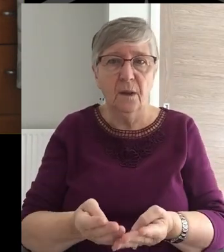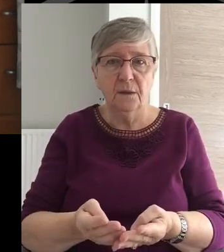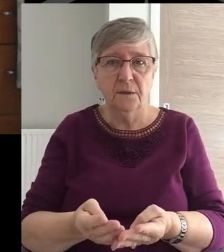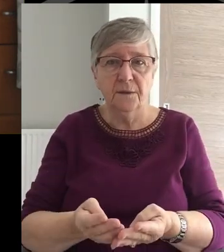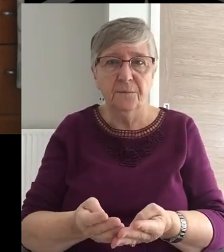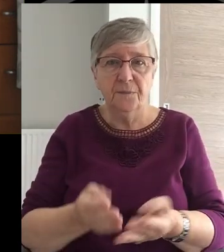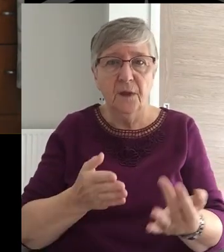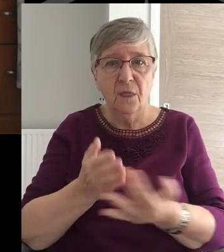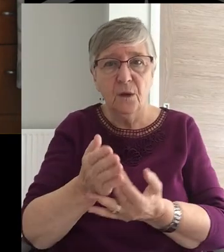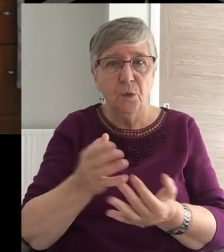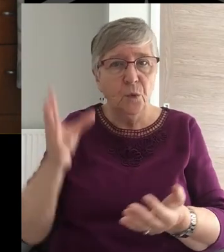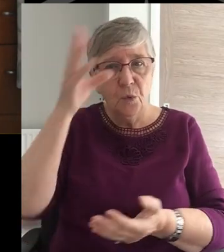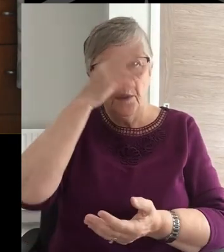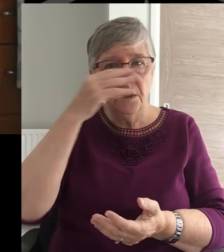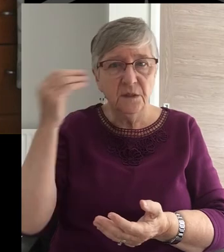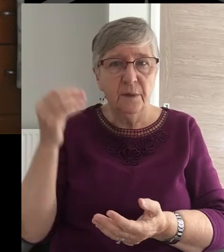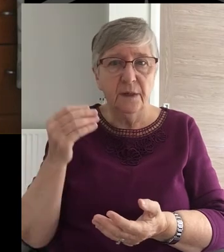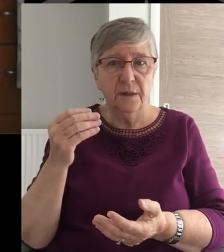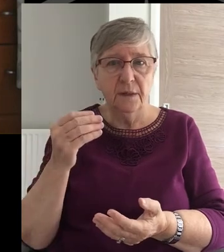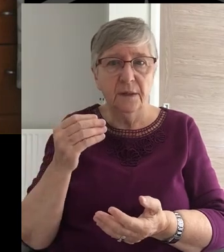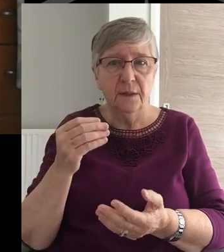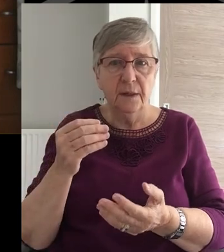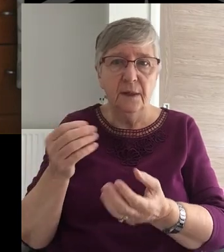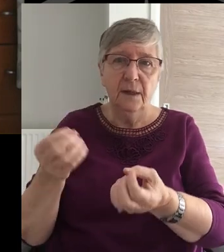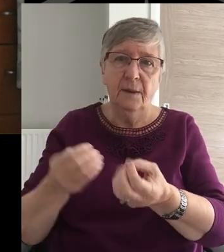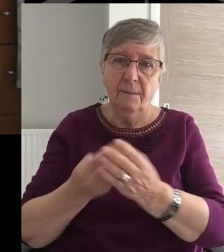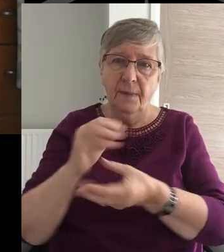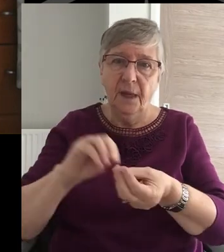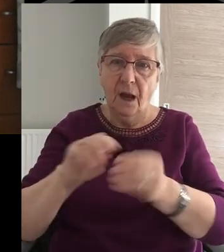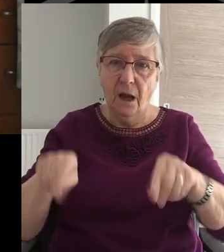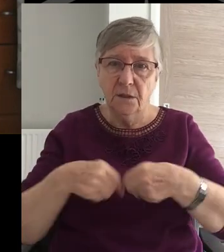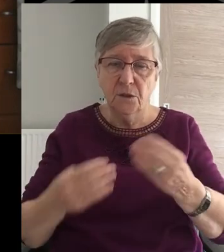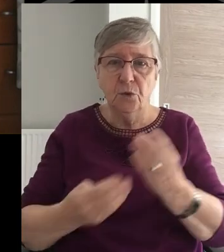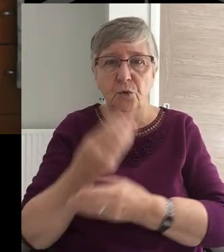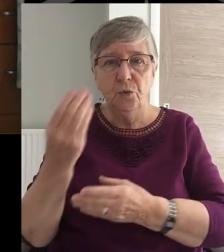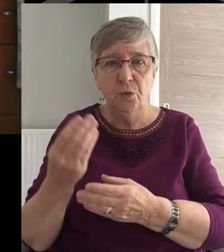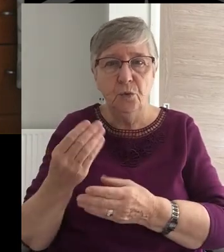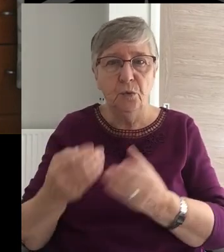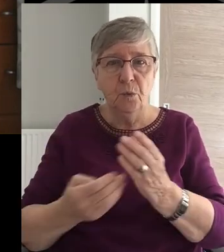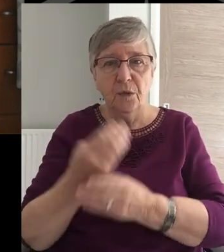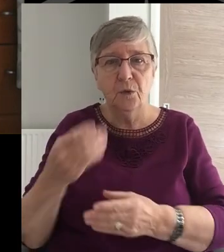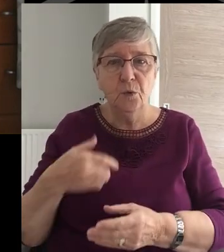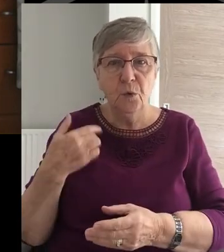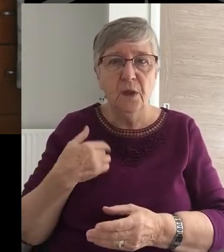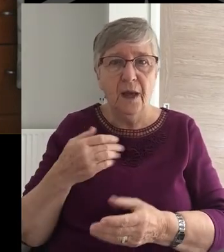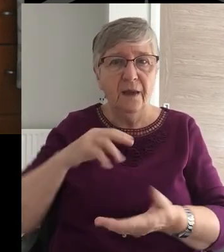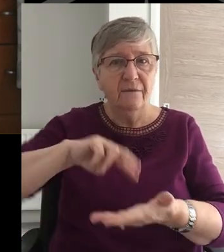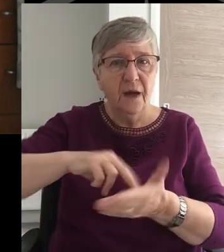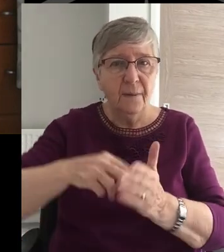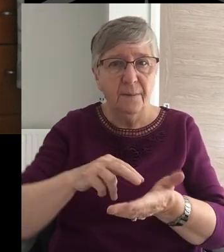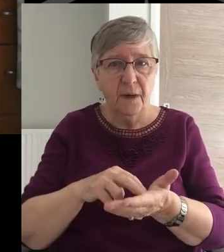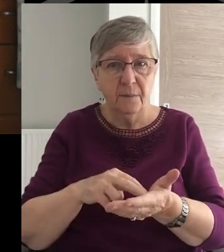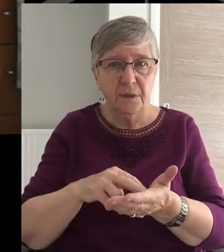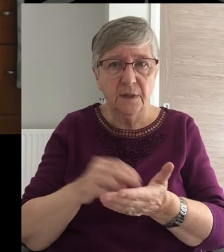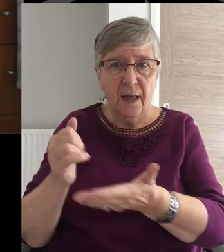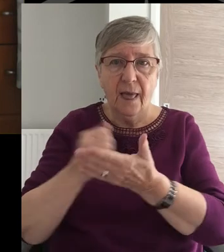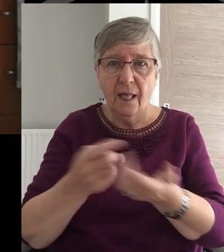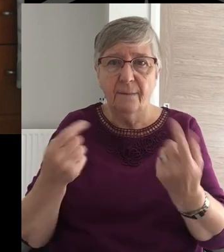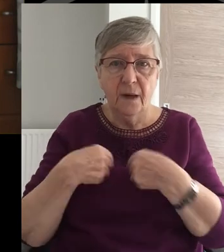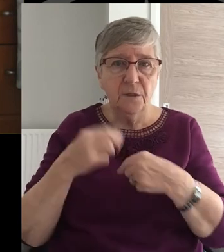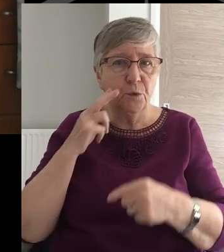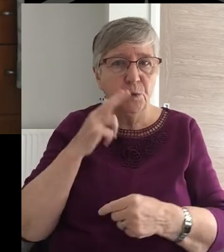By your Spirit, renew us and breathe into us new life and purpose. Help us to see all life as a precious gift from you.